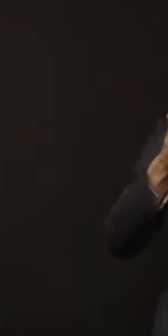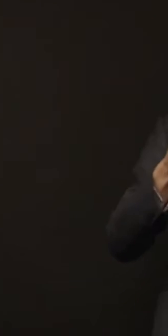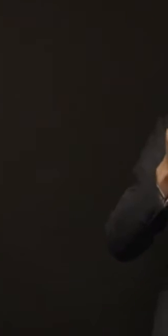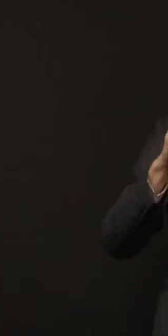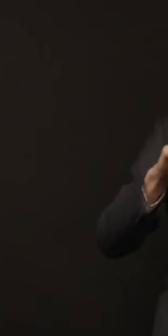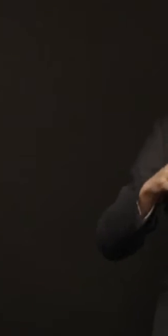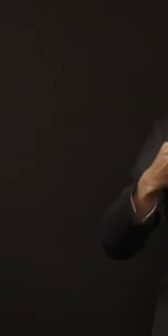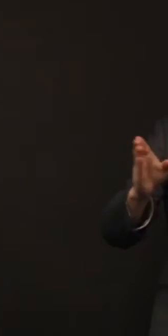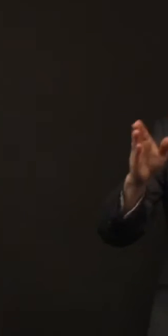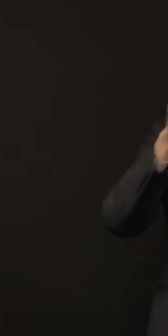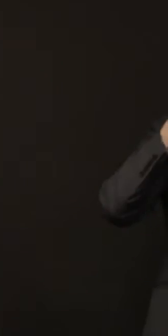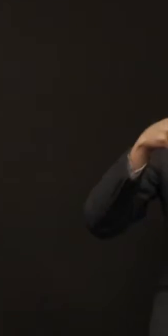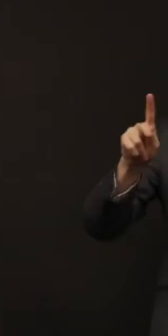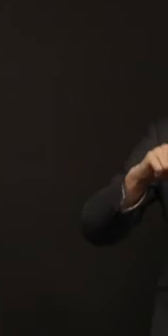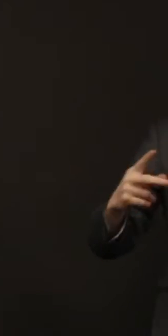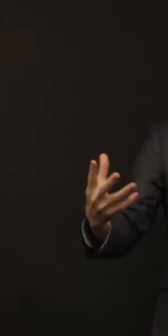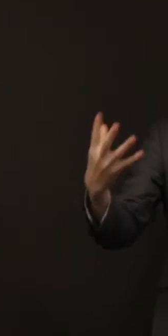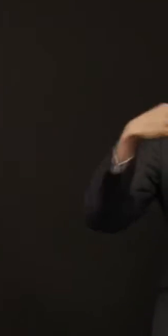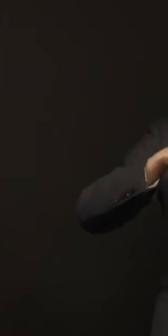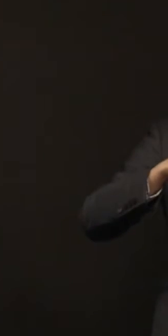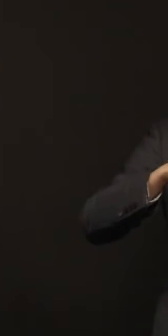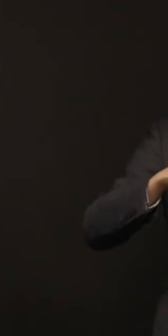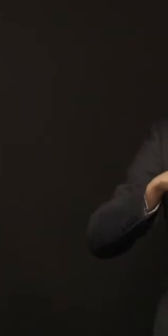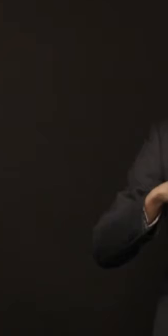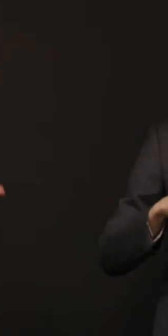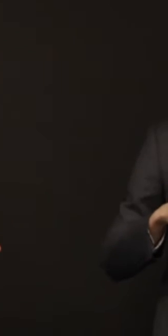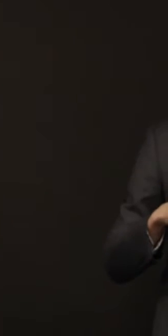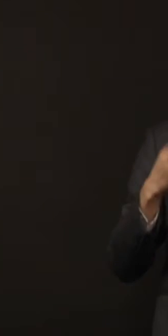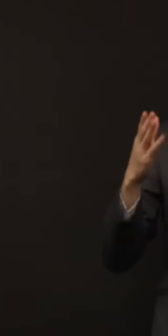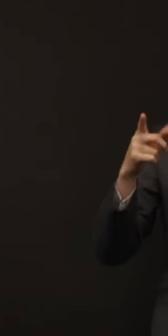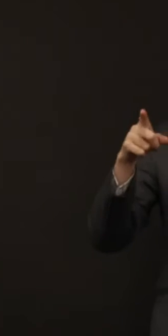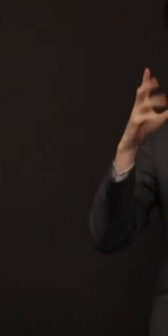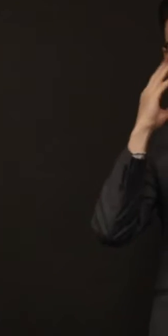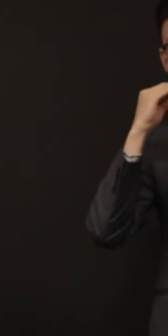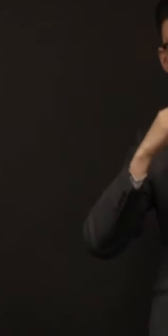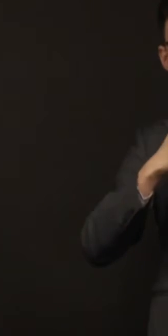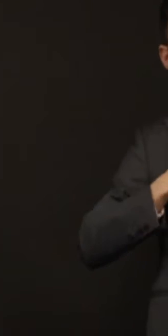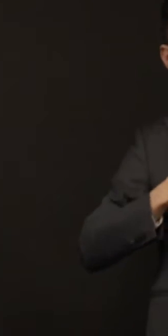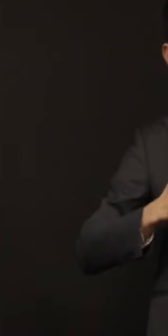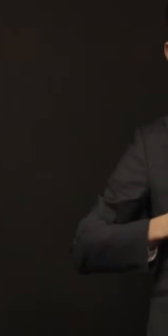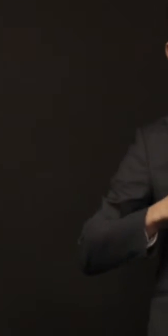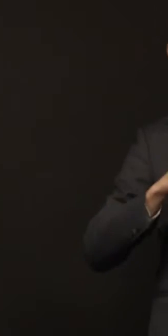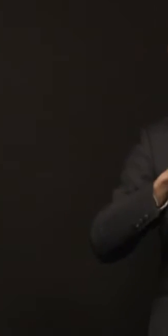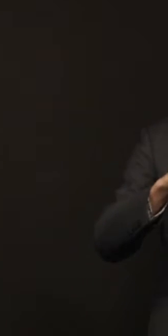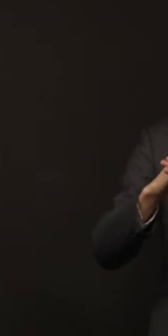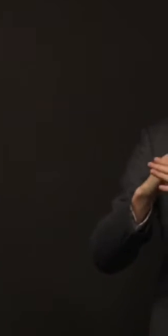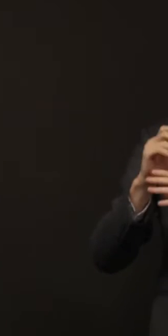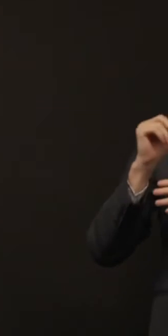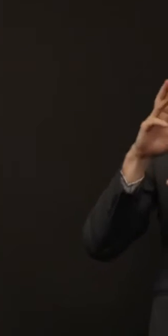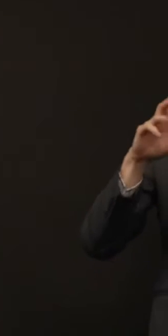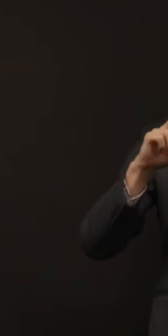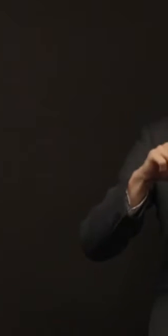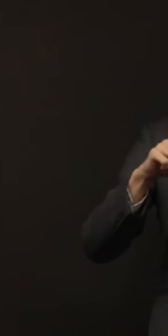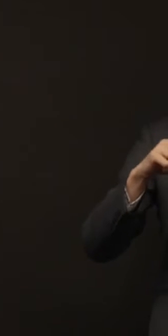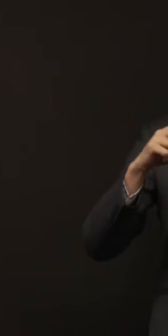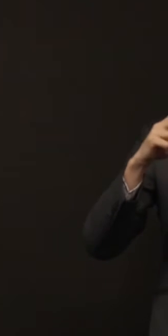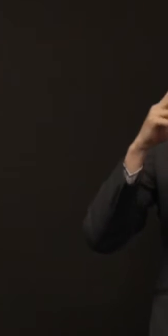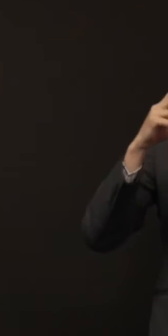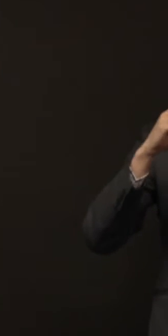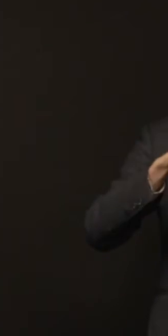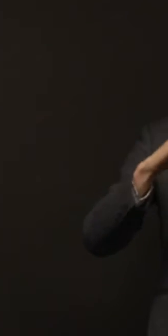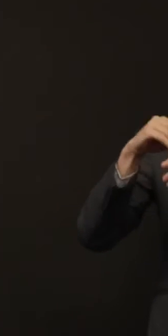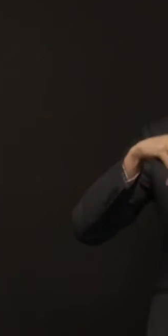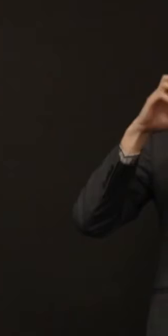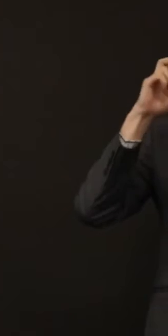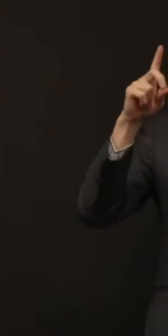to participate, whether it is physical barriers, whether it is education, whether